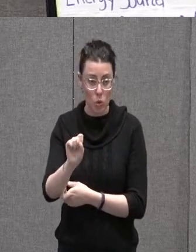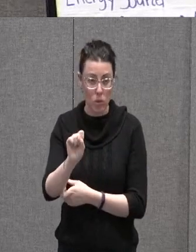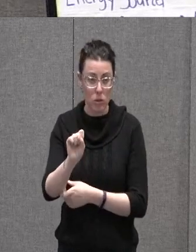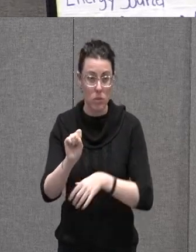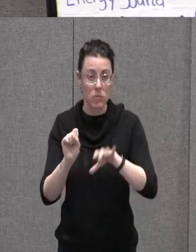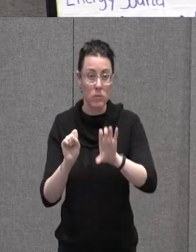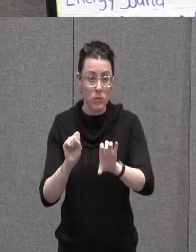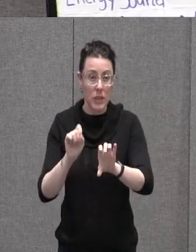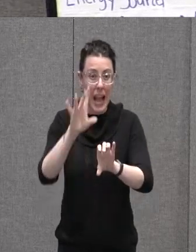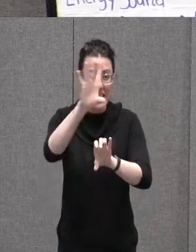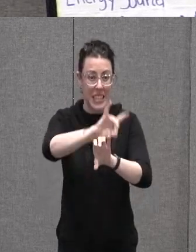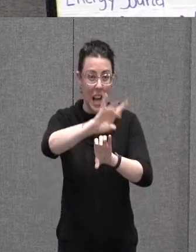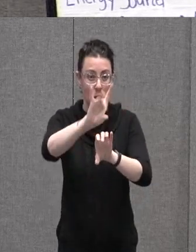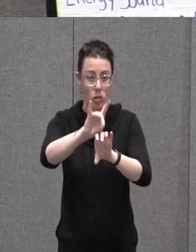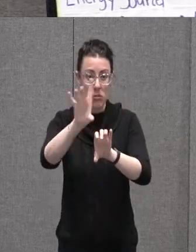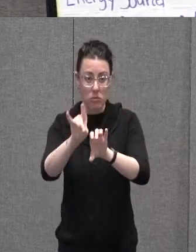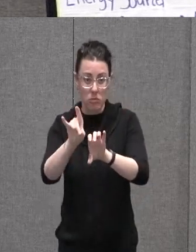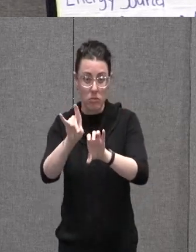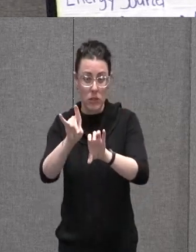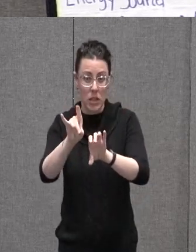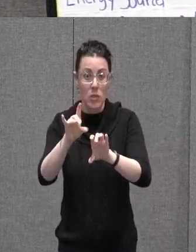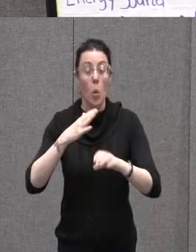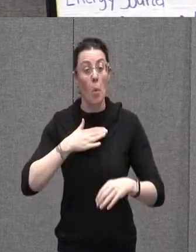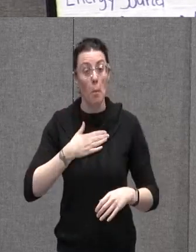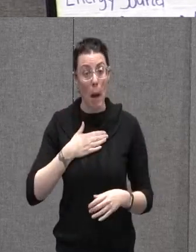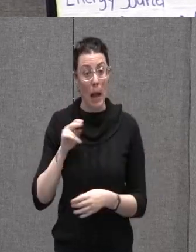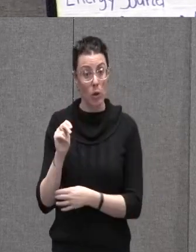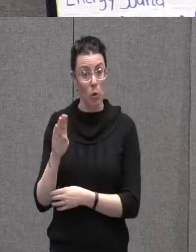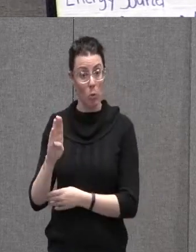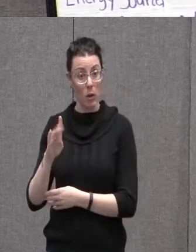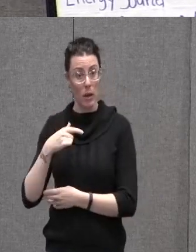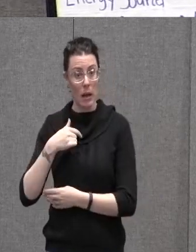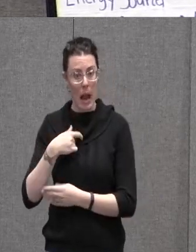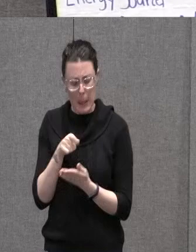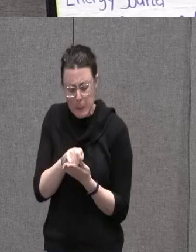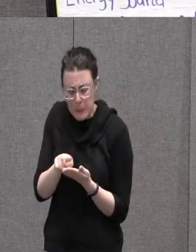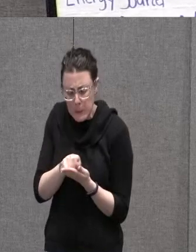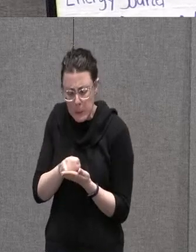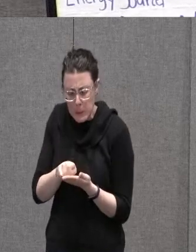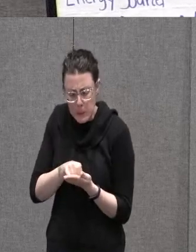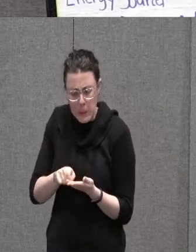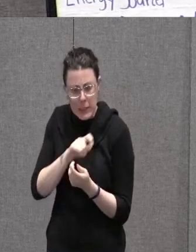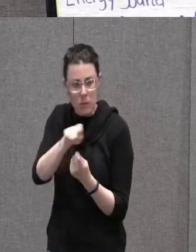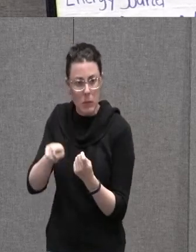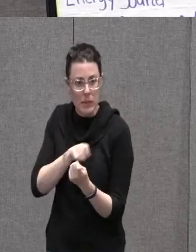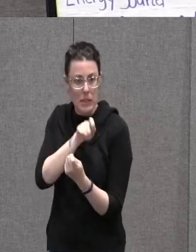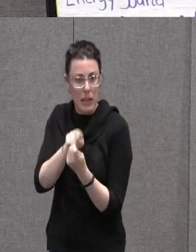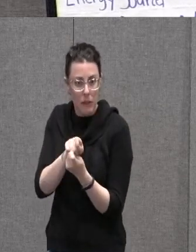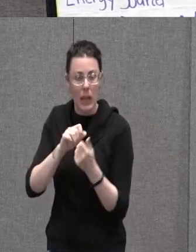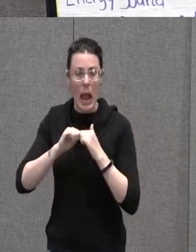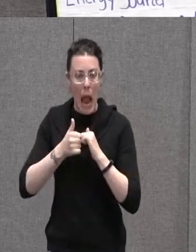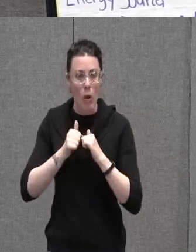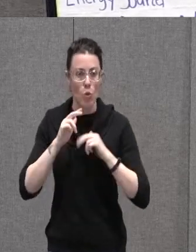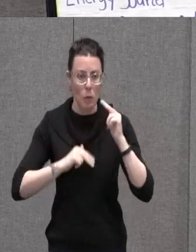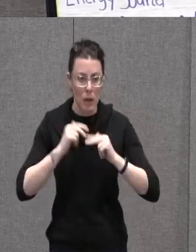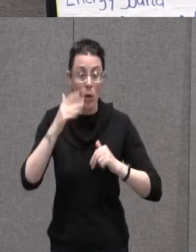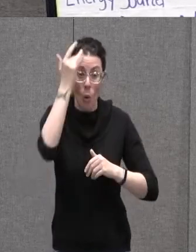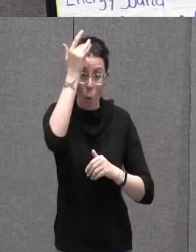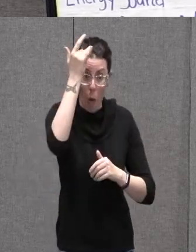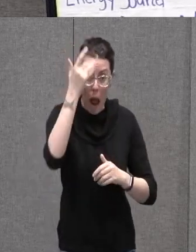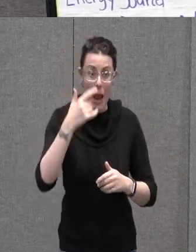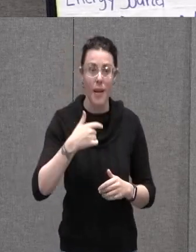notebook, I'm taking very specific notes on how a robot's put together because I have a challenge for our students.